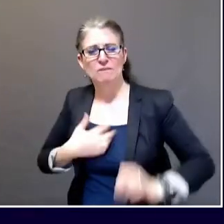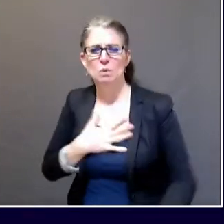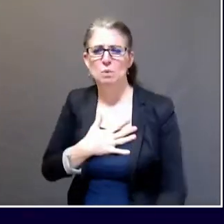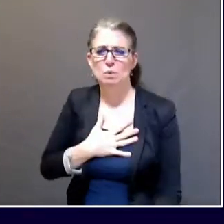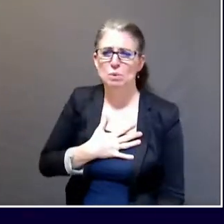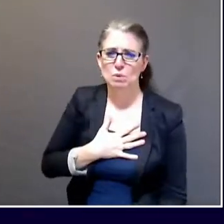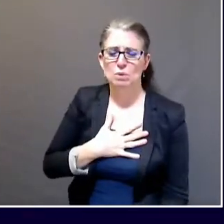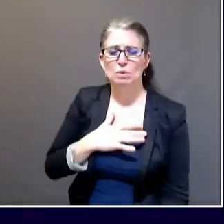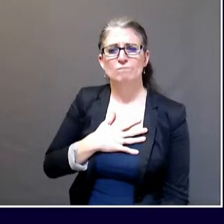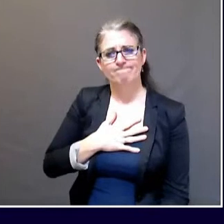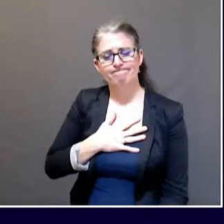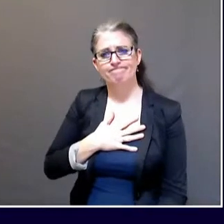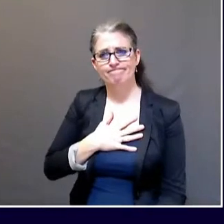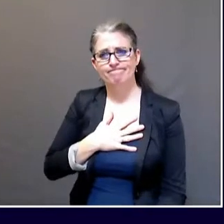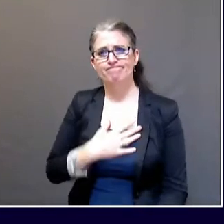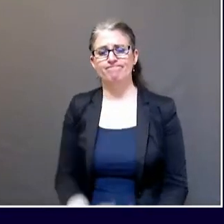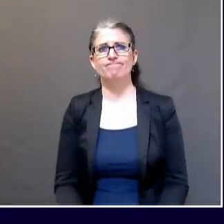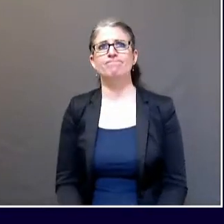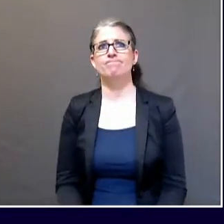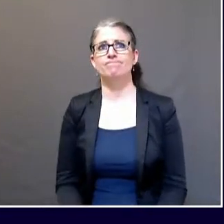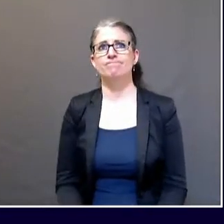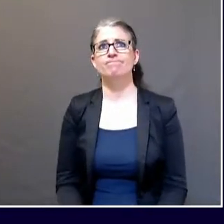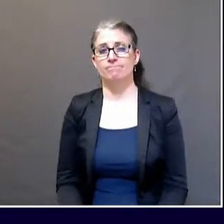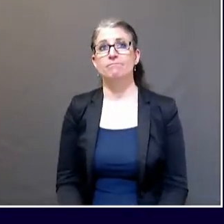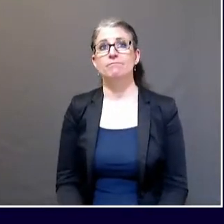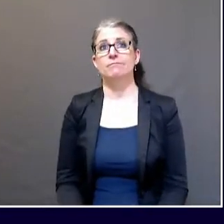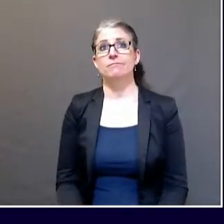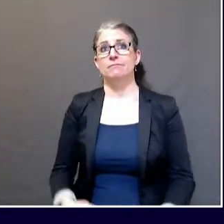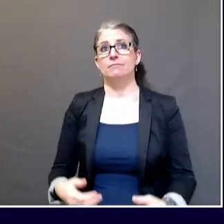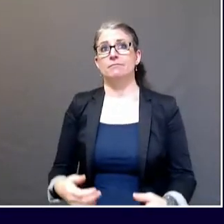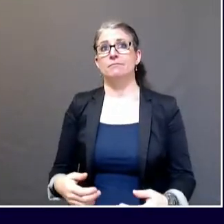Right now in Maine, there are a total of